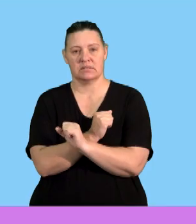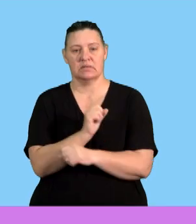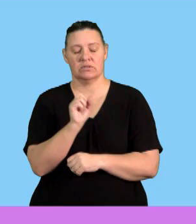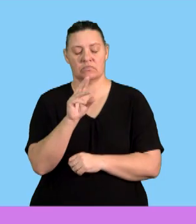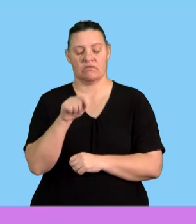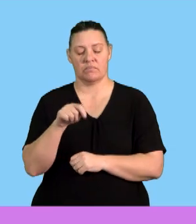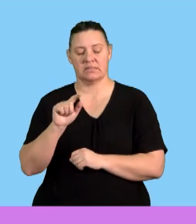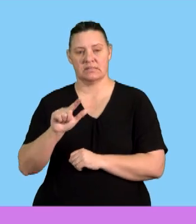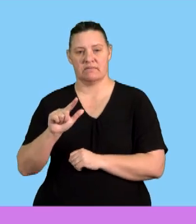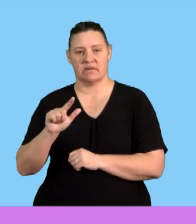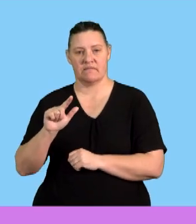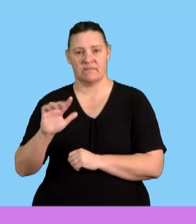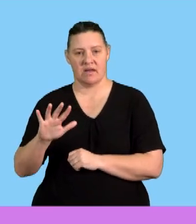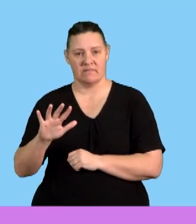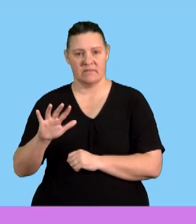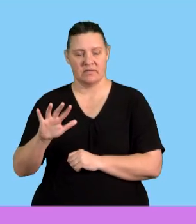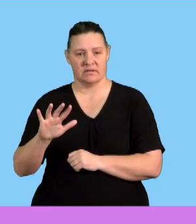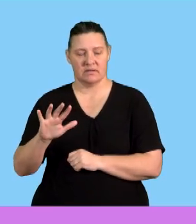multiply it with